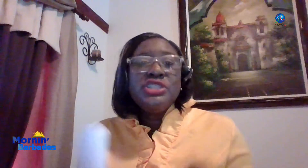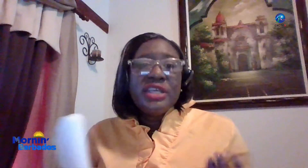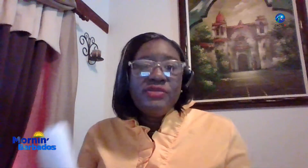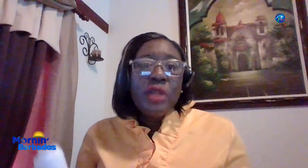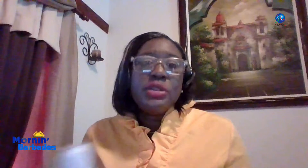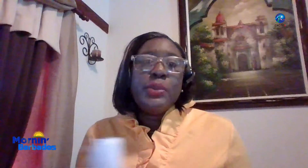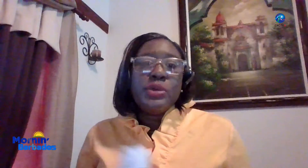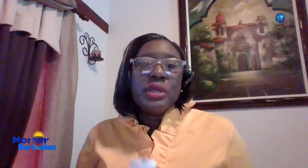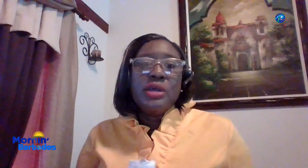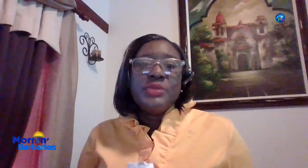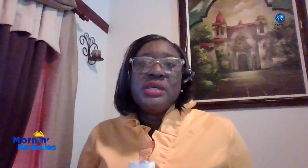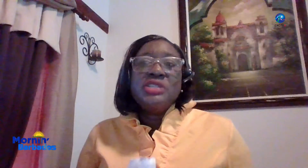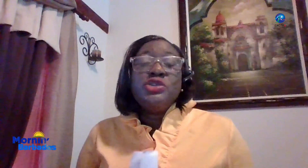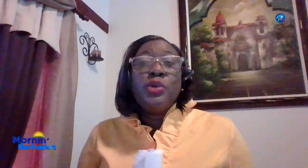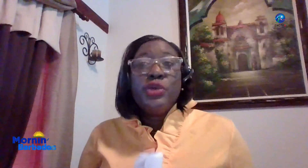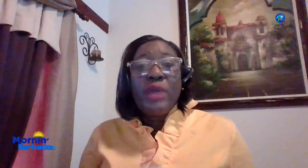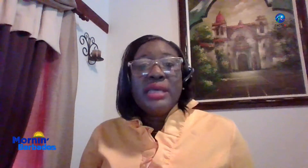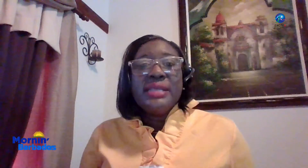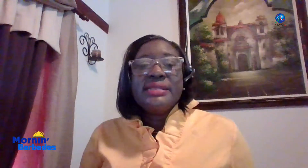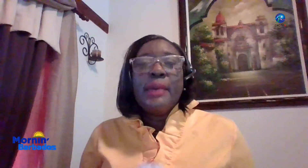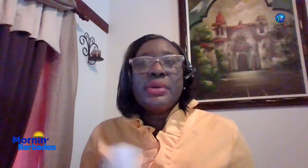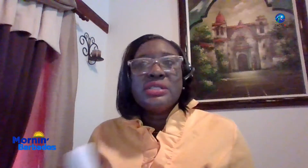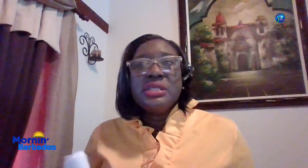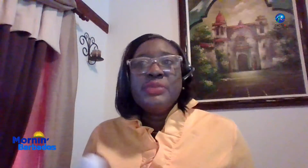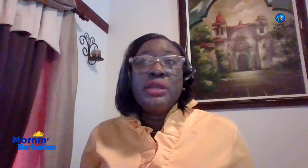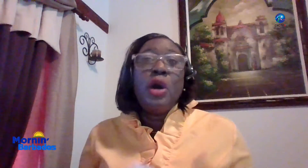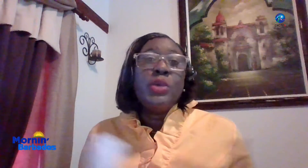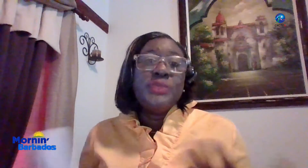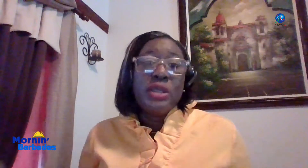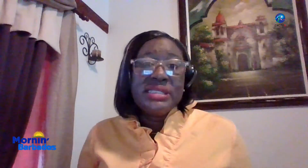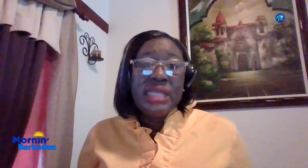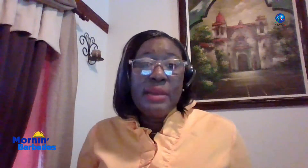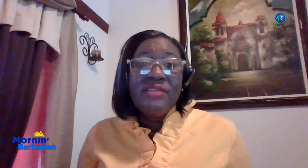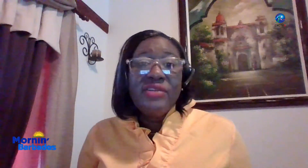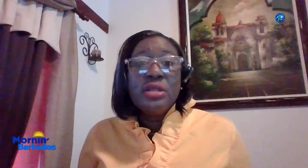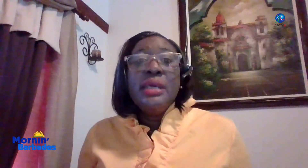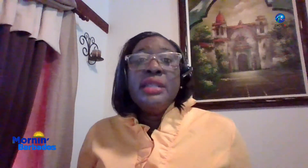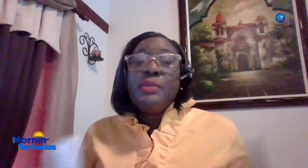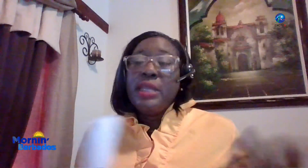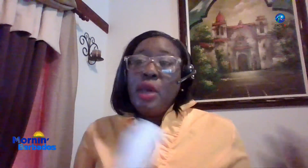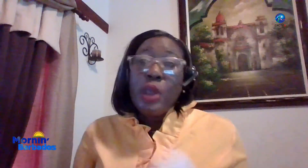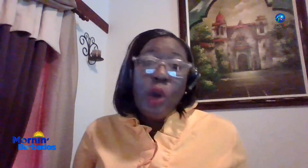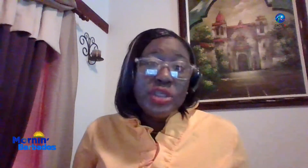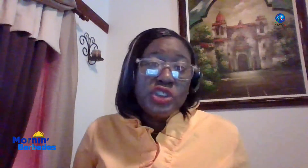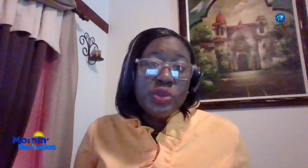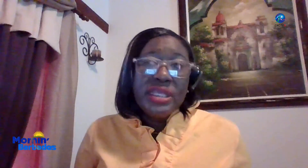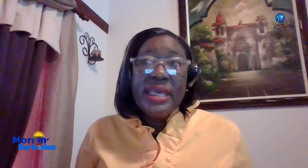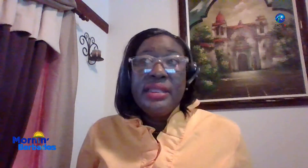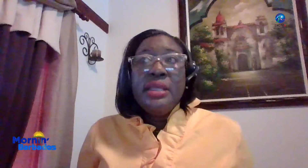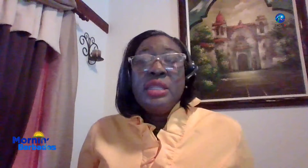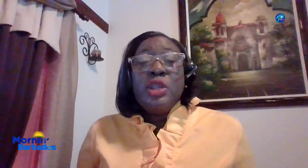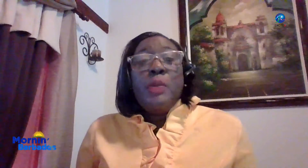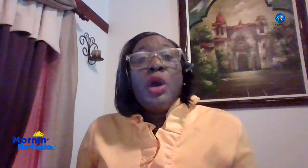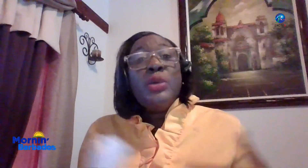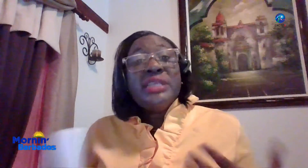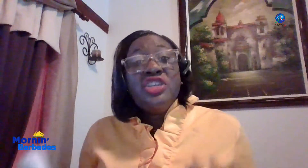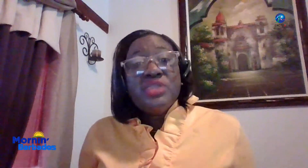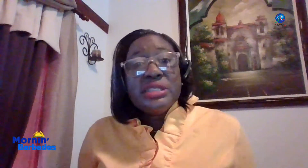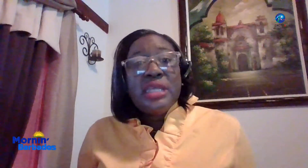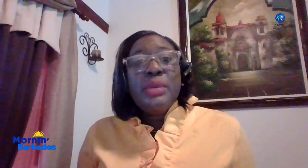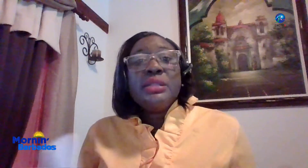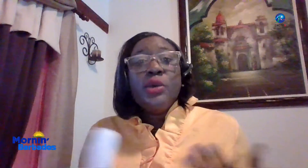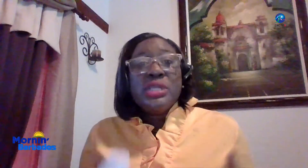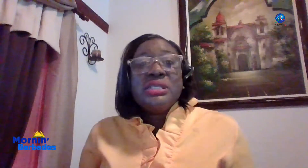way to just follow the protocols, because we recognize that persons may not always be on the same level, they may not be always tuned in, they may not be